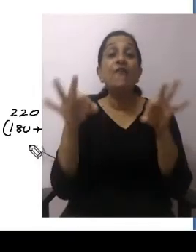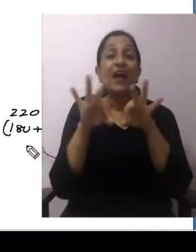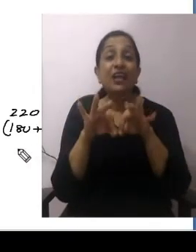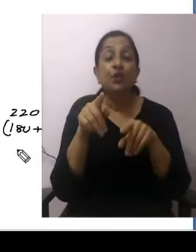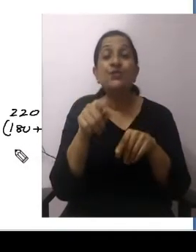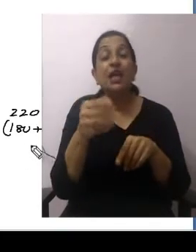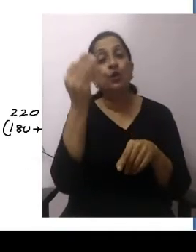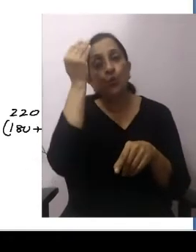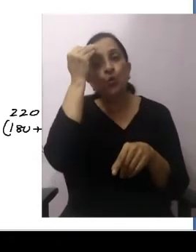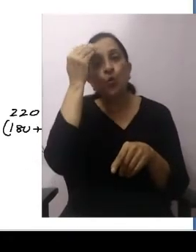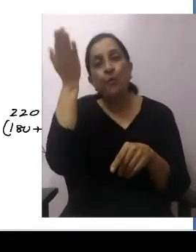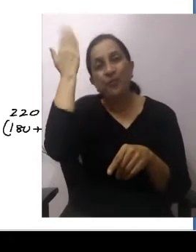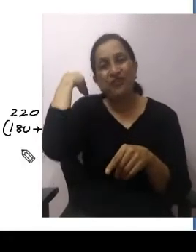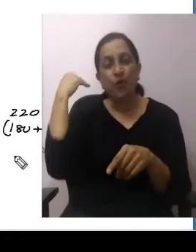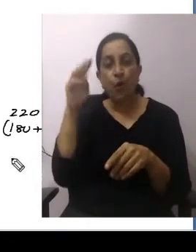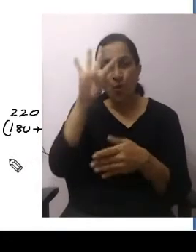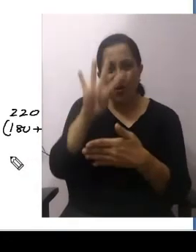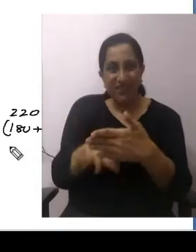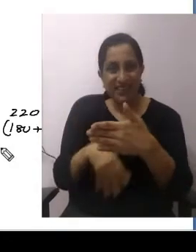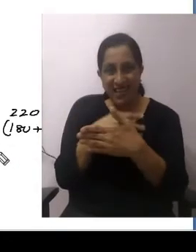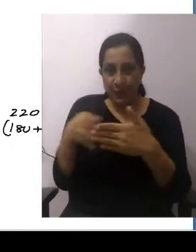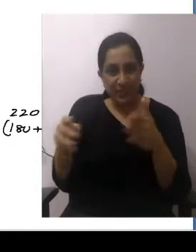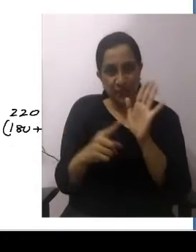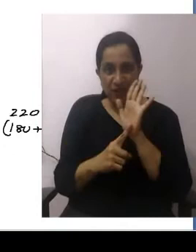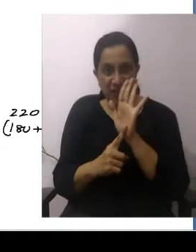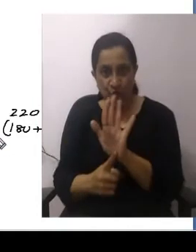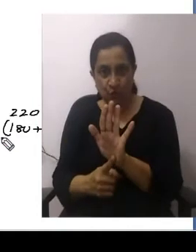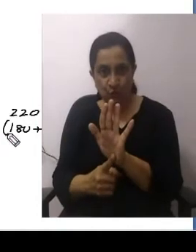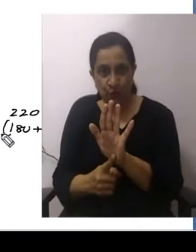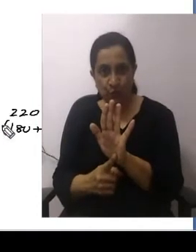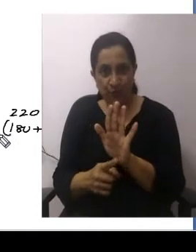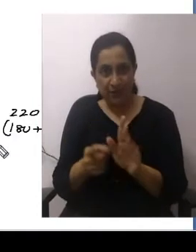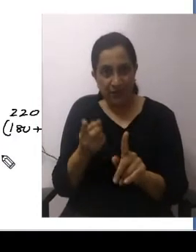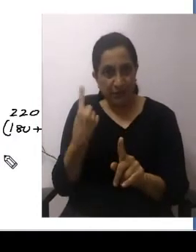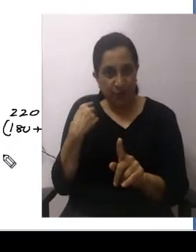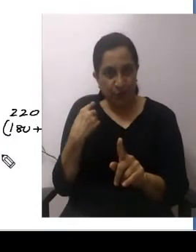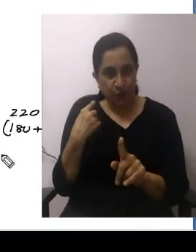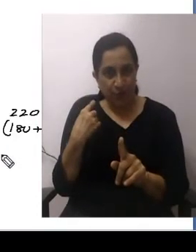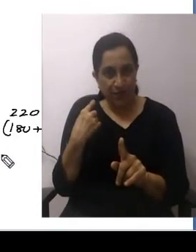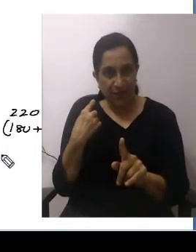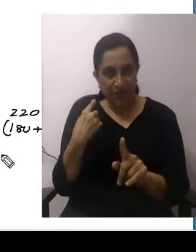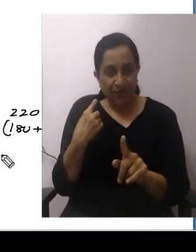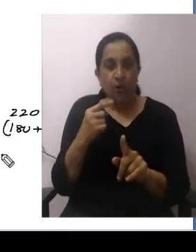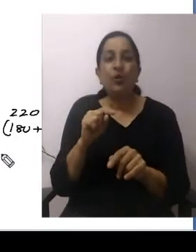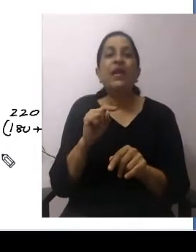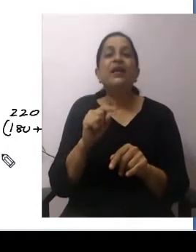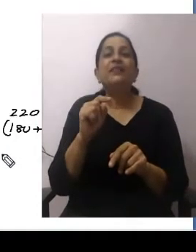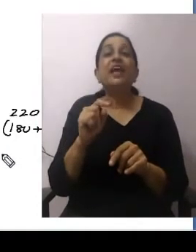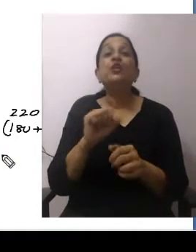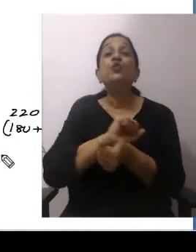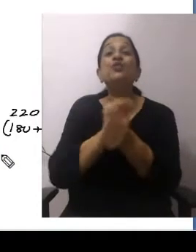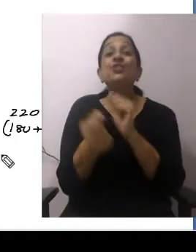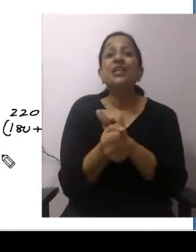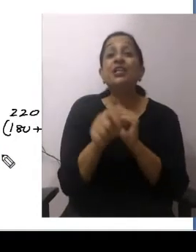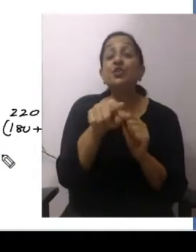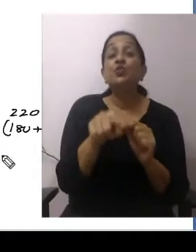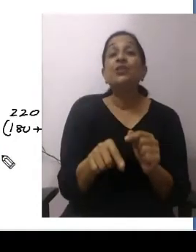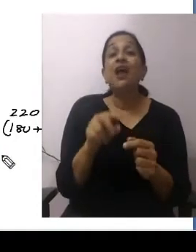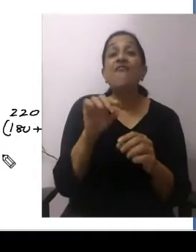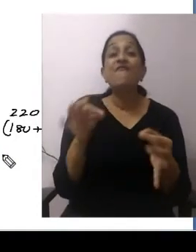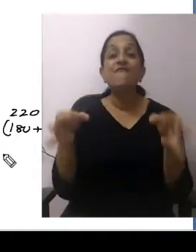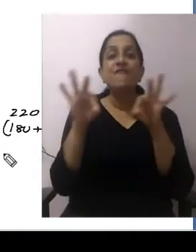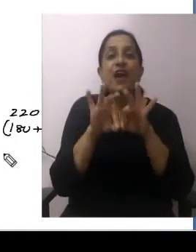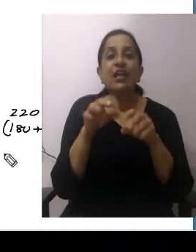possible known values. Typically, from the table, the values are known to you, like